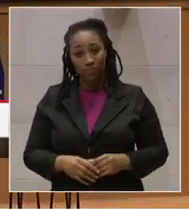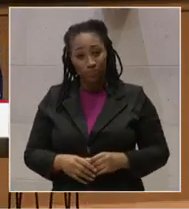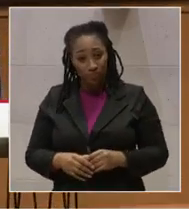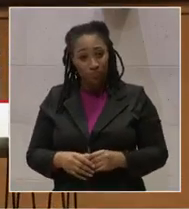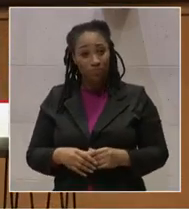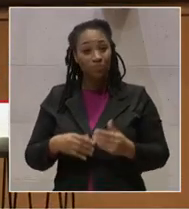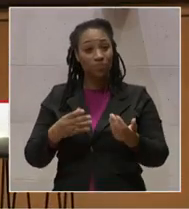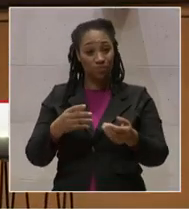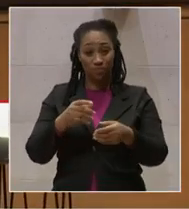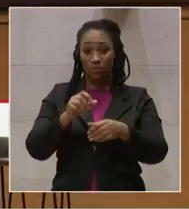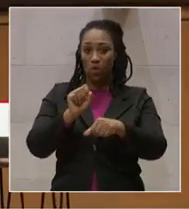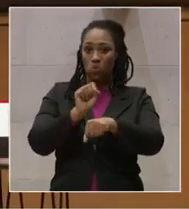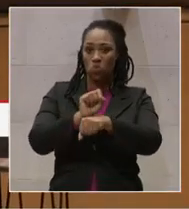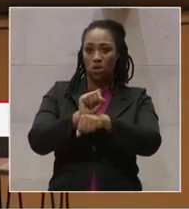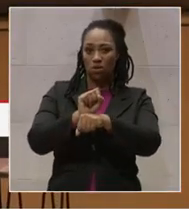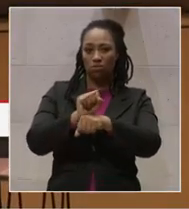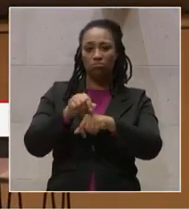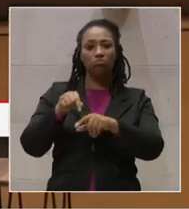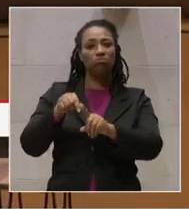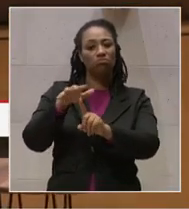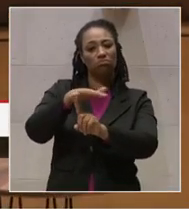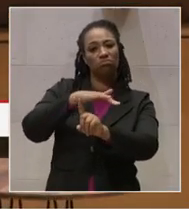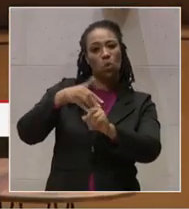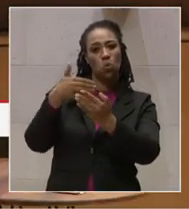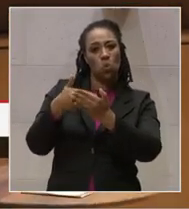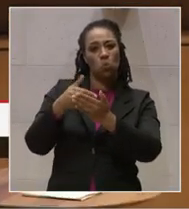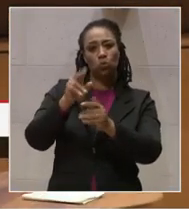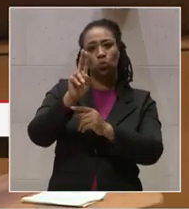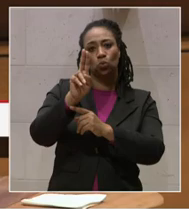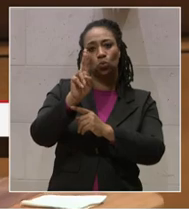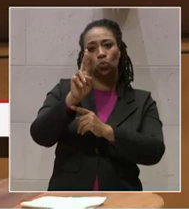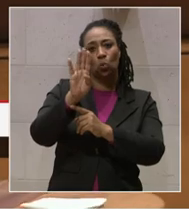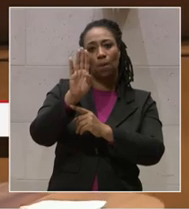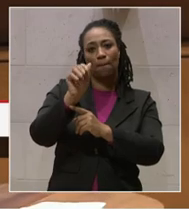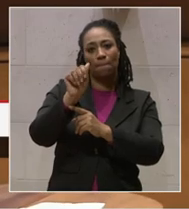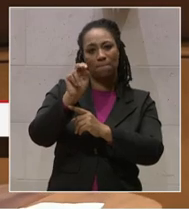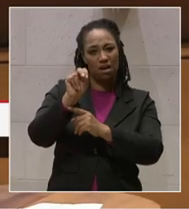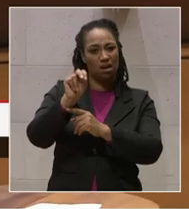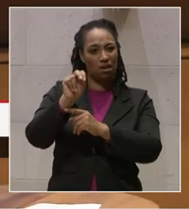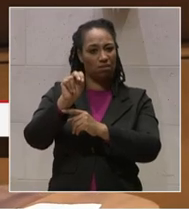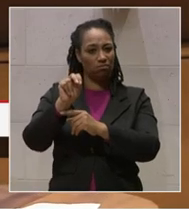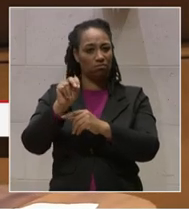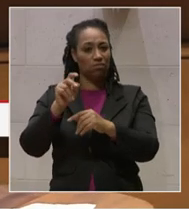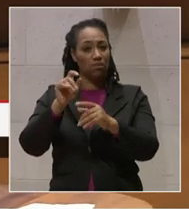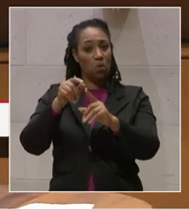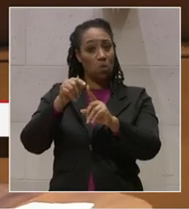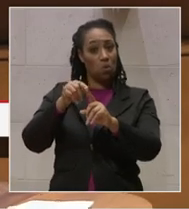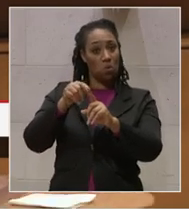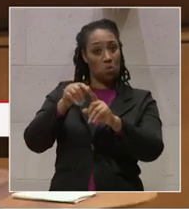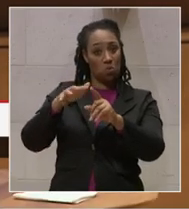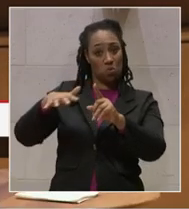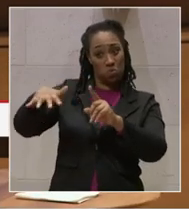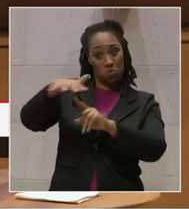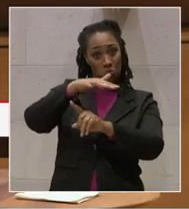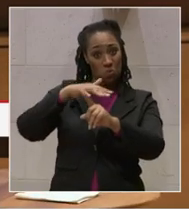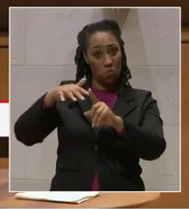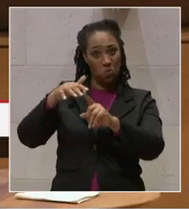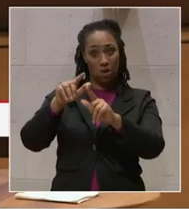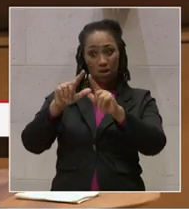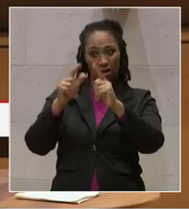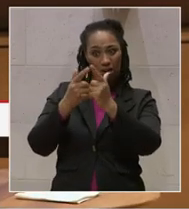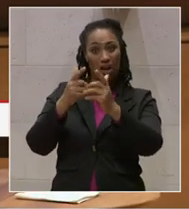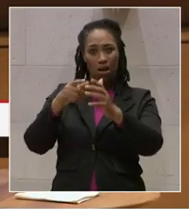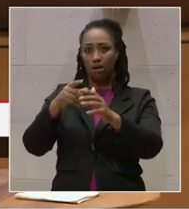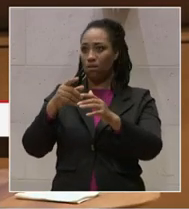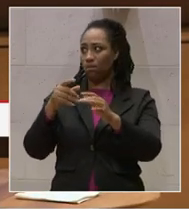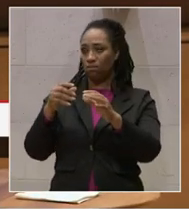they have with us in setting our next 5-year goals for housing development. And so we're doing that work now,